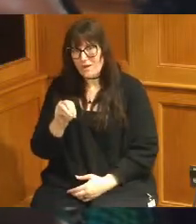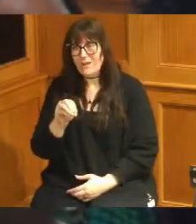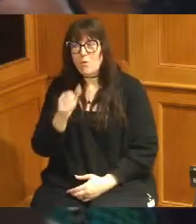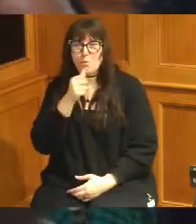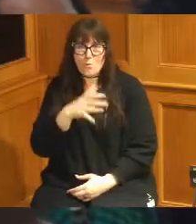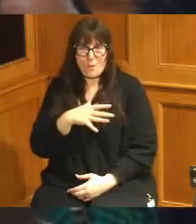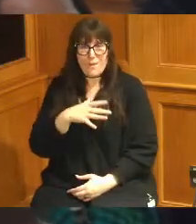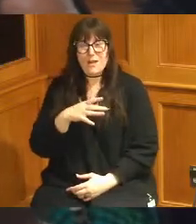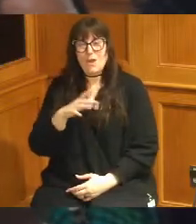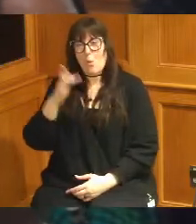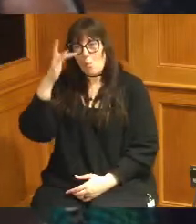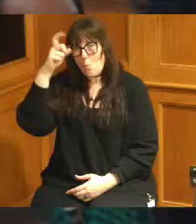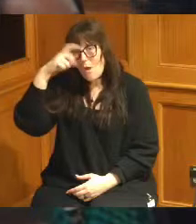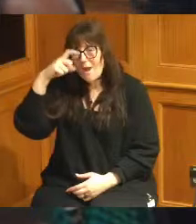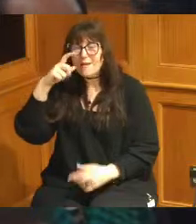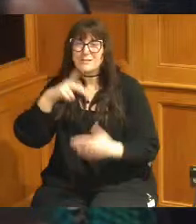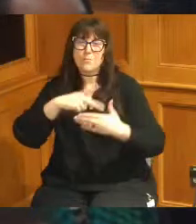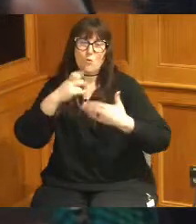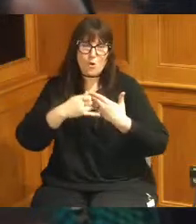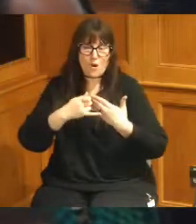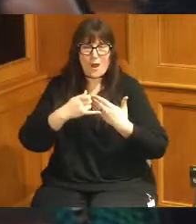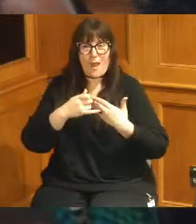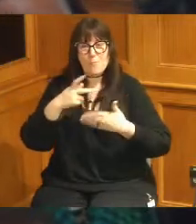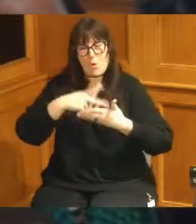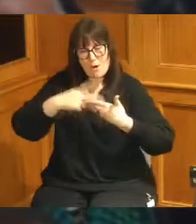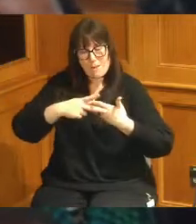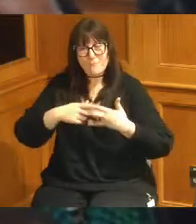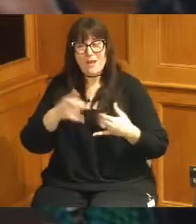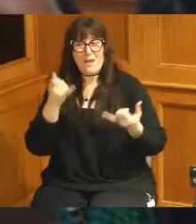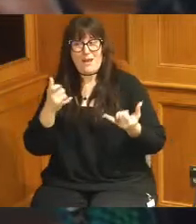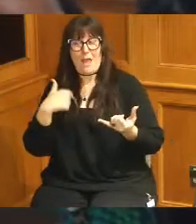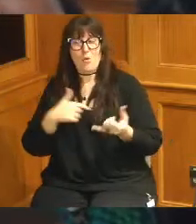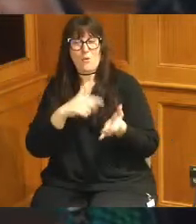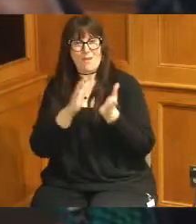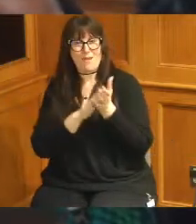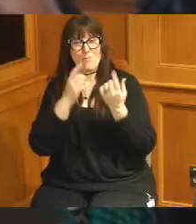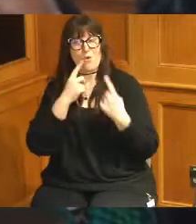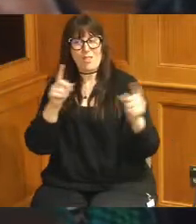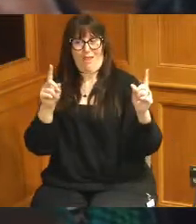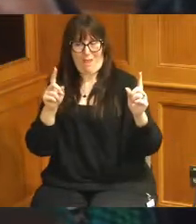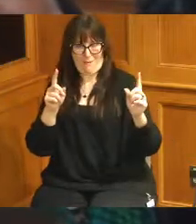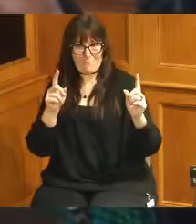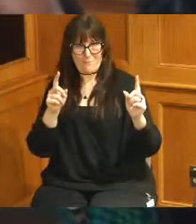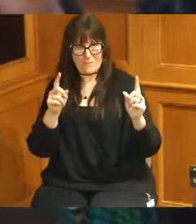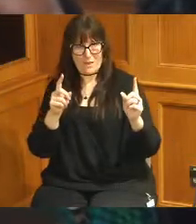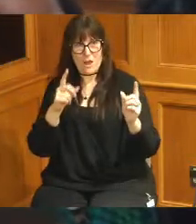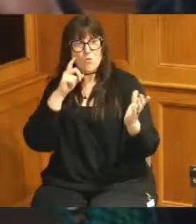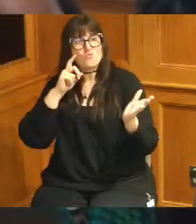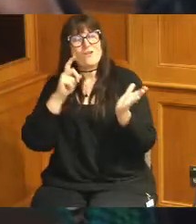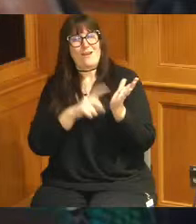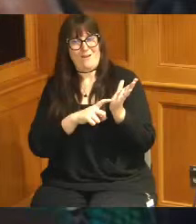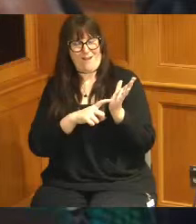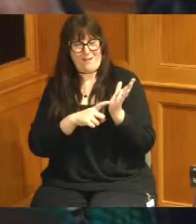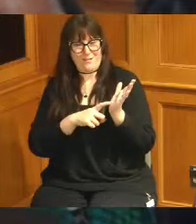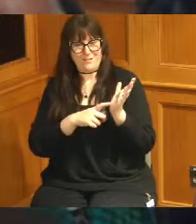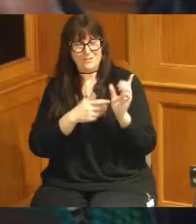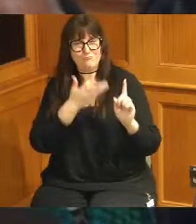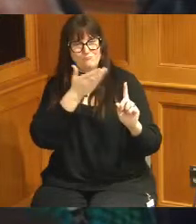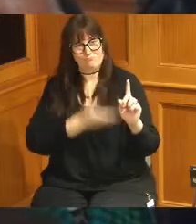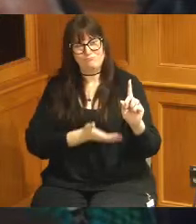Program. Now, therefore, be it proclaimed that the Board of County Commissioners of Hamilton County does hereby recognize the